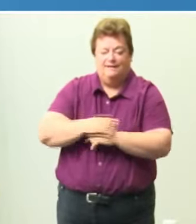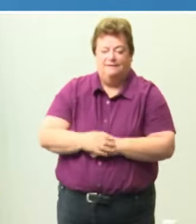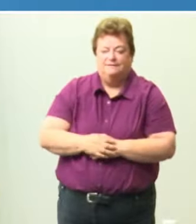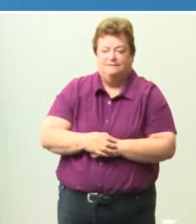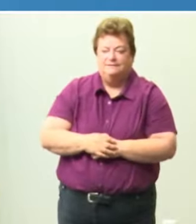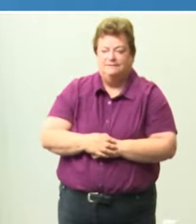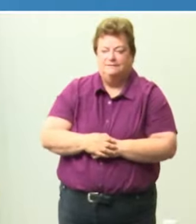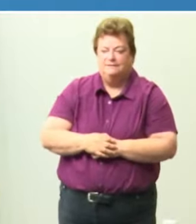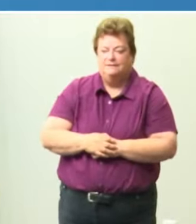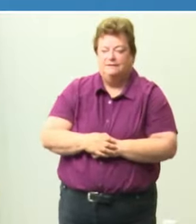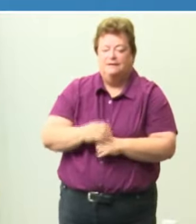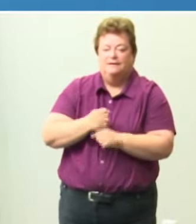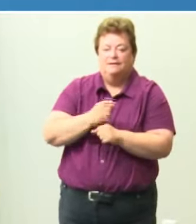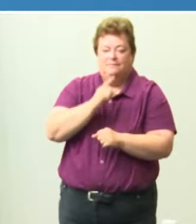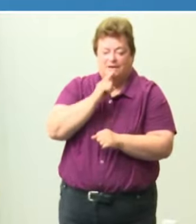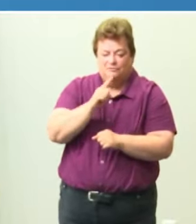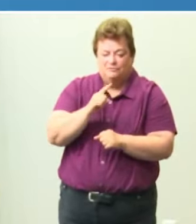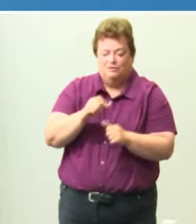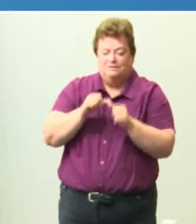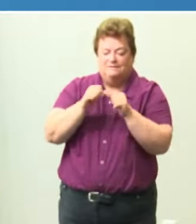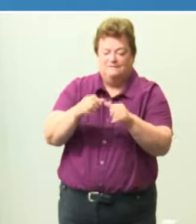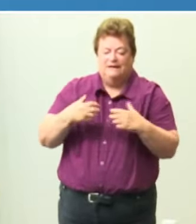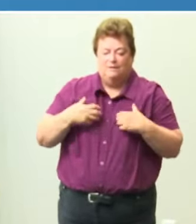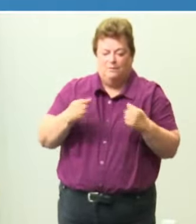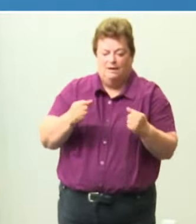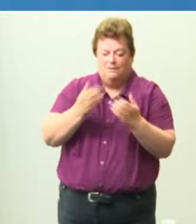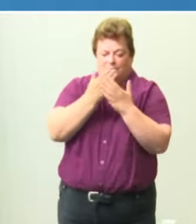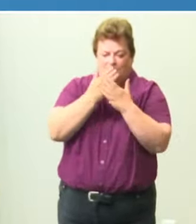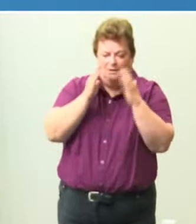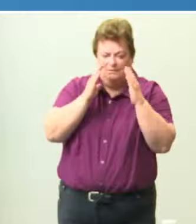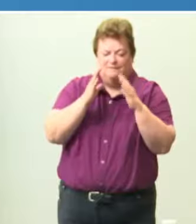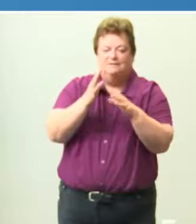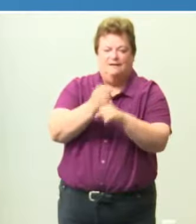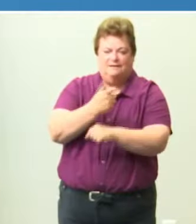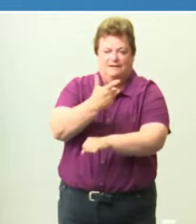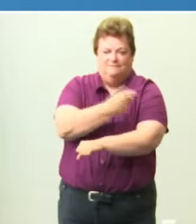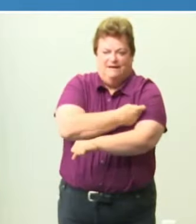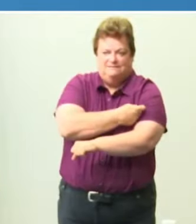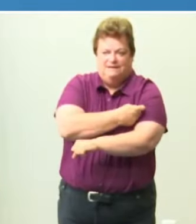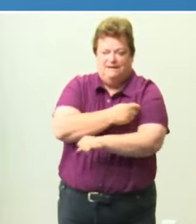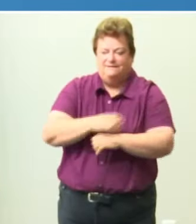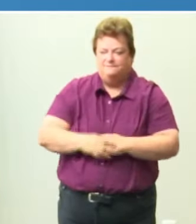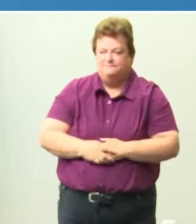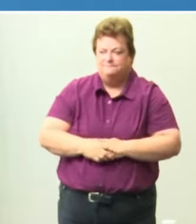And be sure to be well, wear your mask, and get vaccinated.